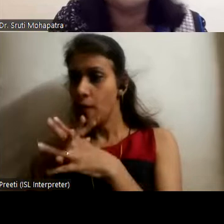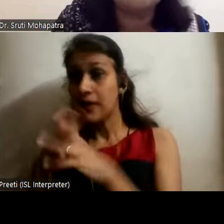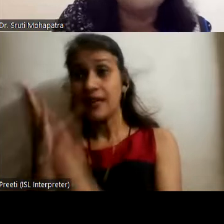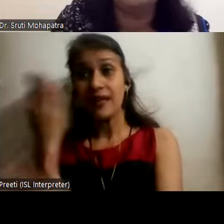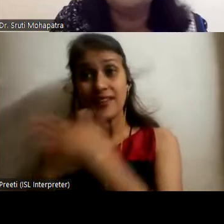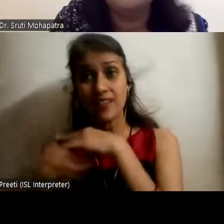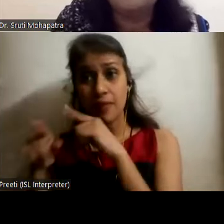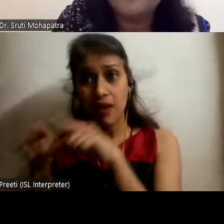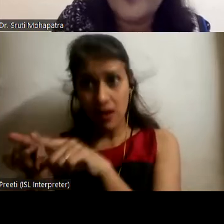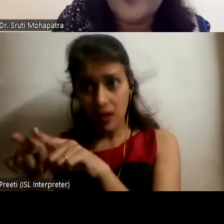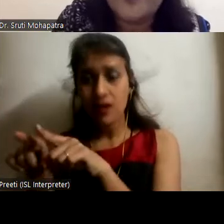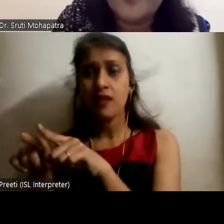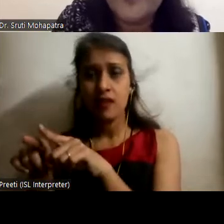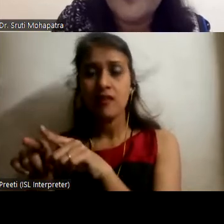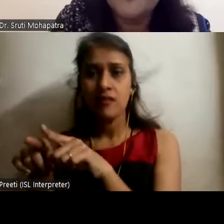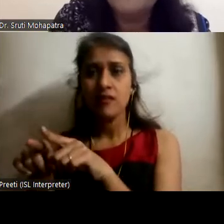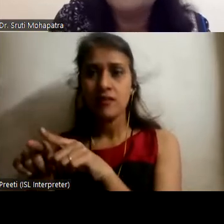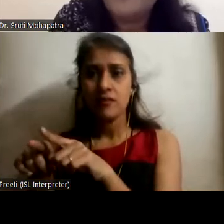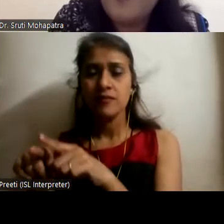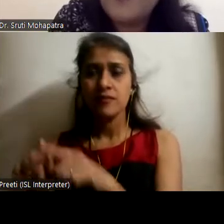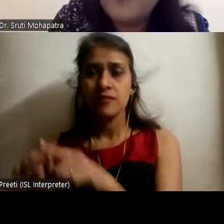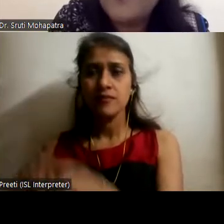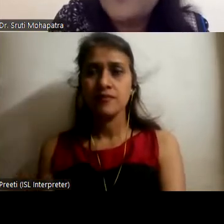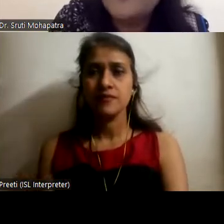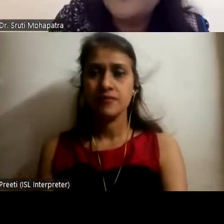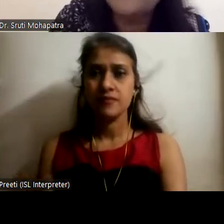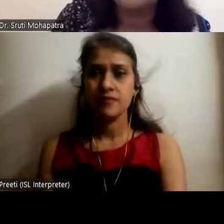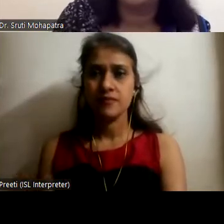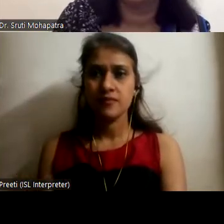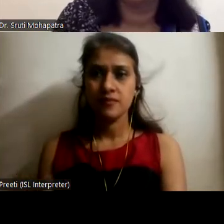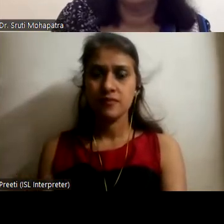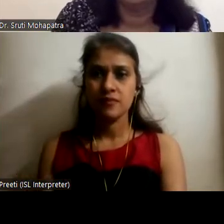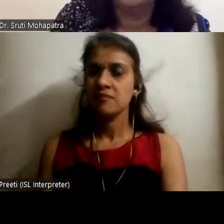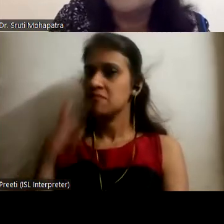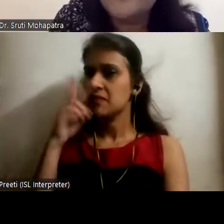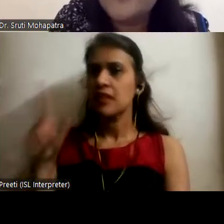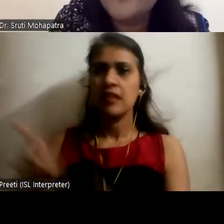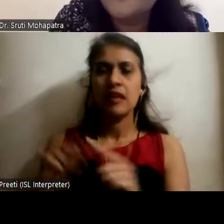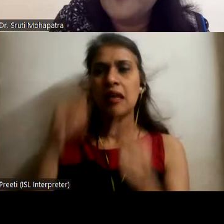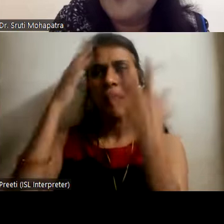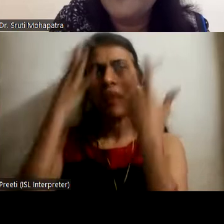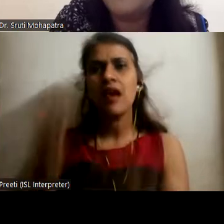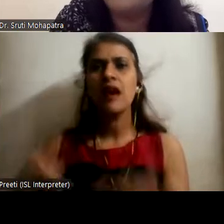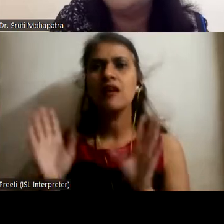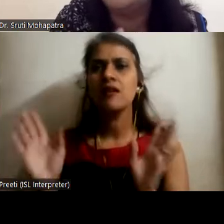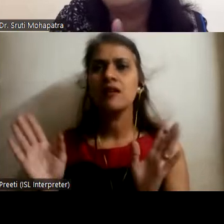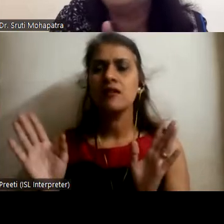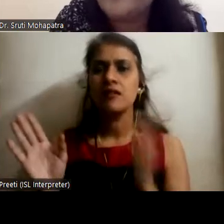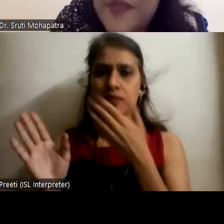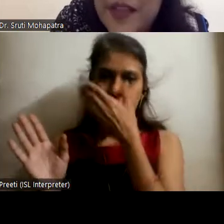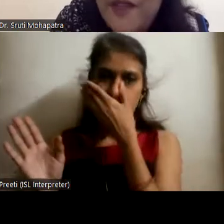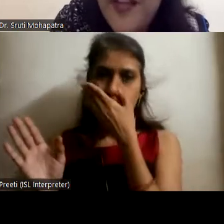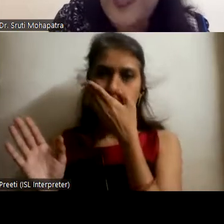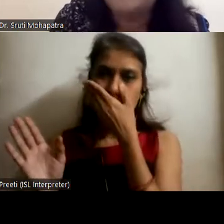what is happening with women with disabilities? They are considered as burdens. They are considered as people who cannot take care